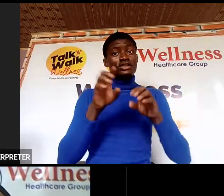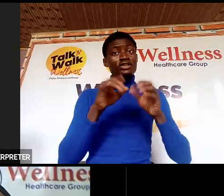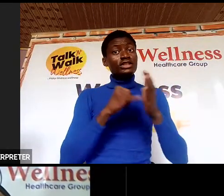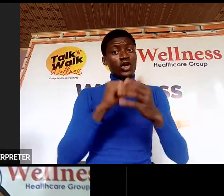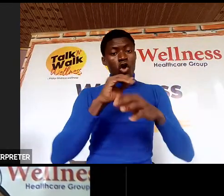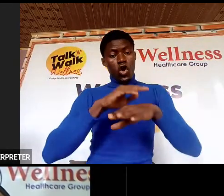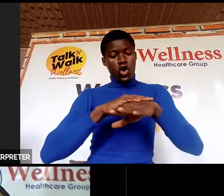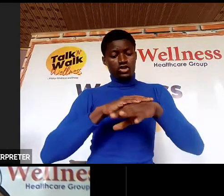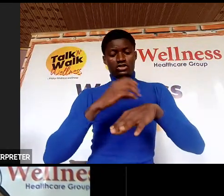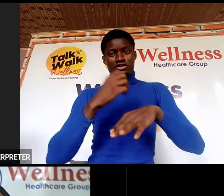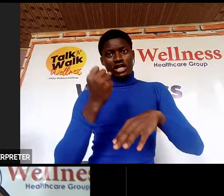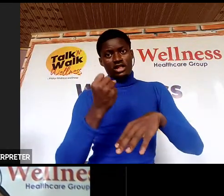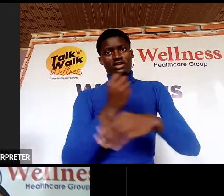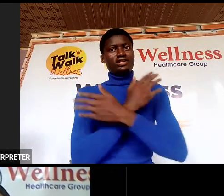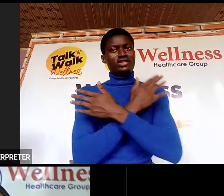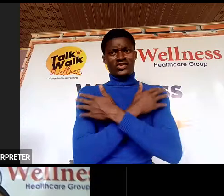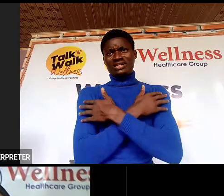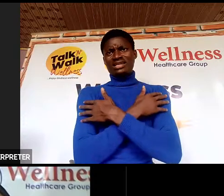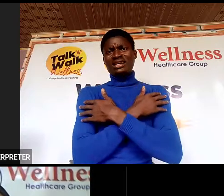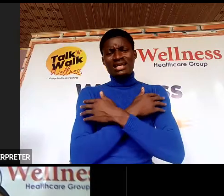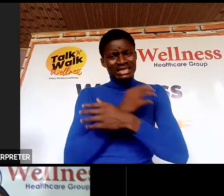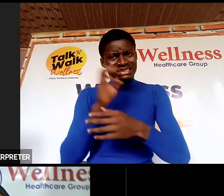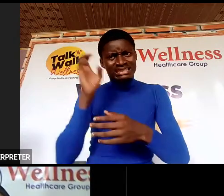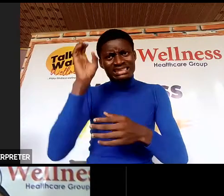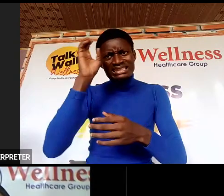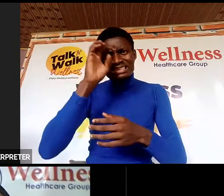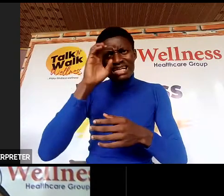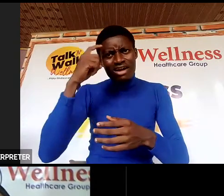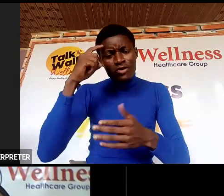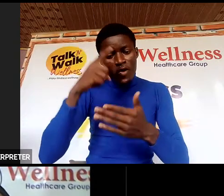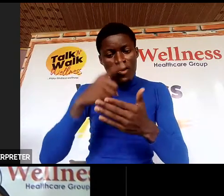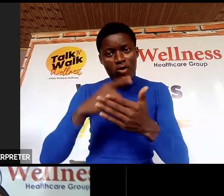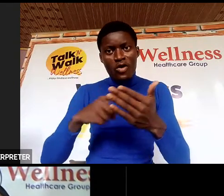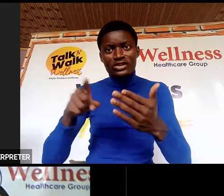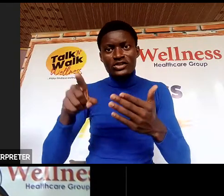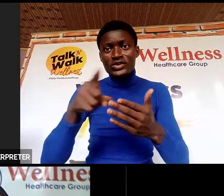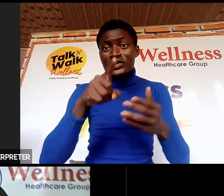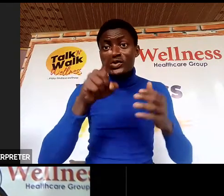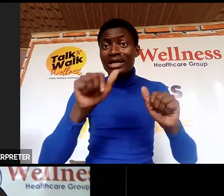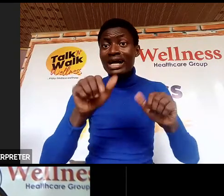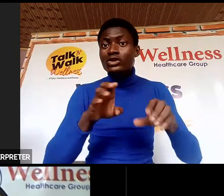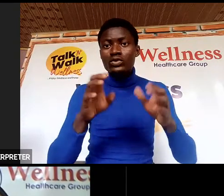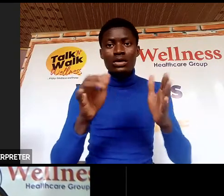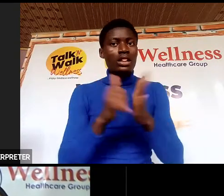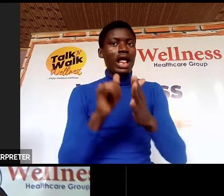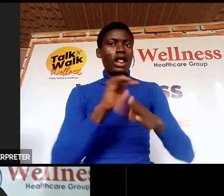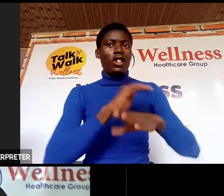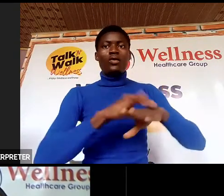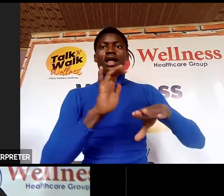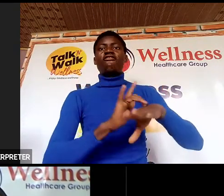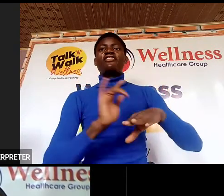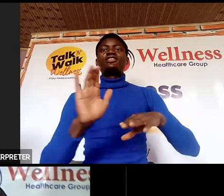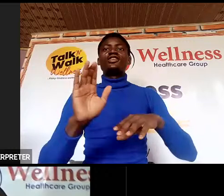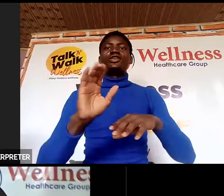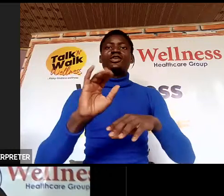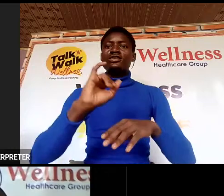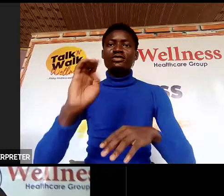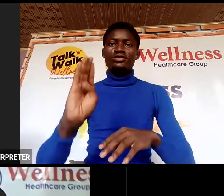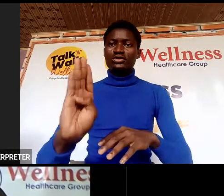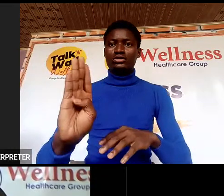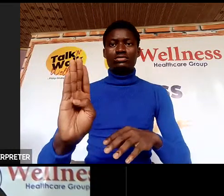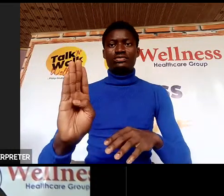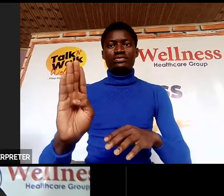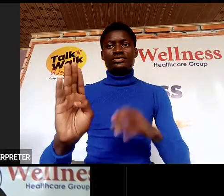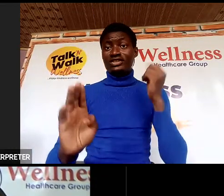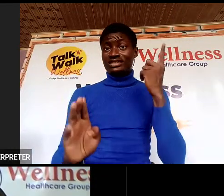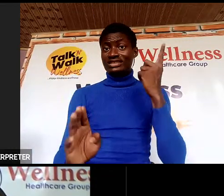your job. At the same time, you're enjoying. So even if you don't make all the money immediately, you actually enjoy doing it anyway. So,